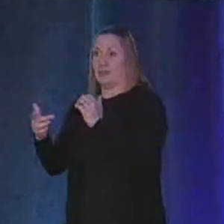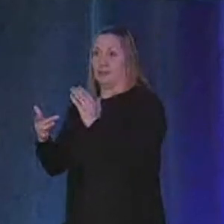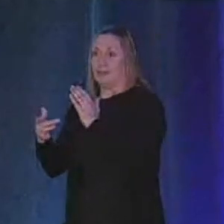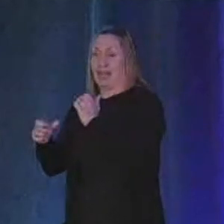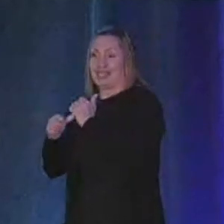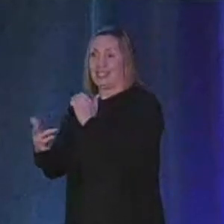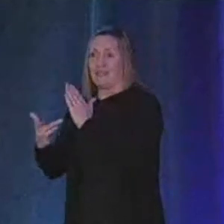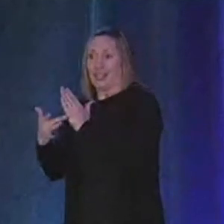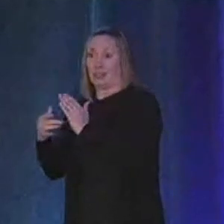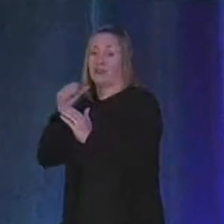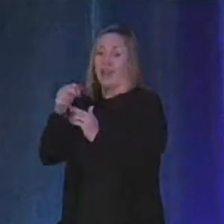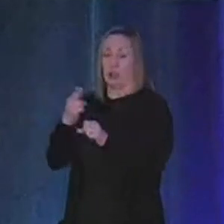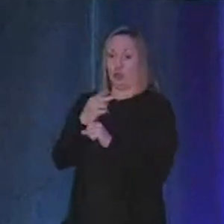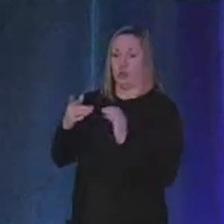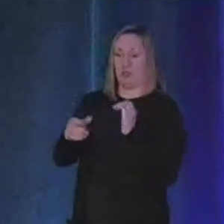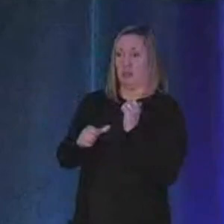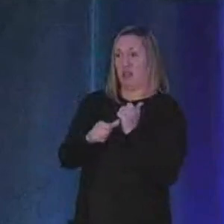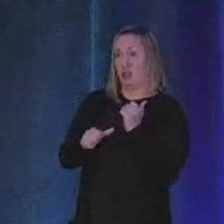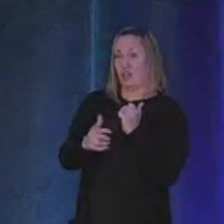pretty much across the board.